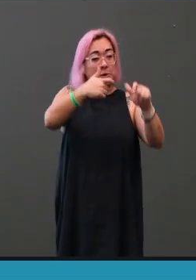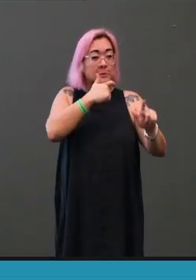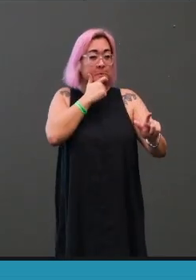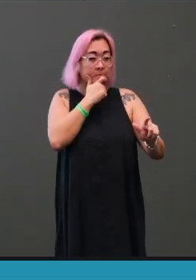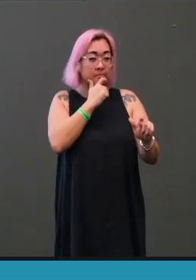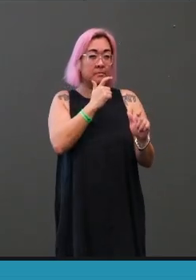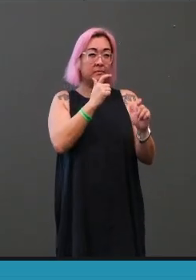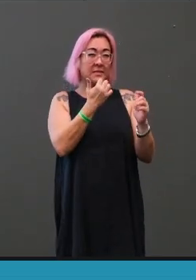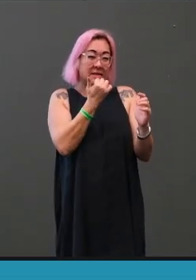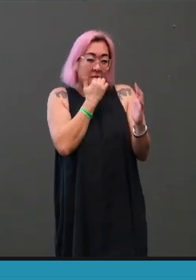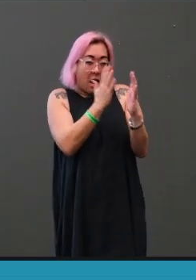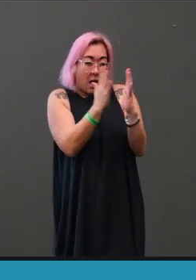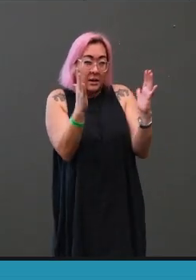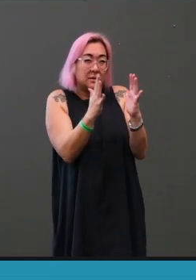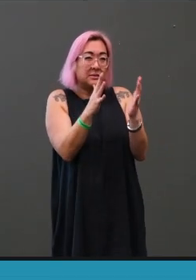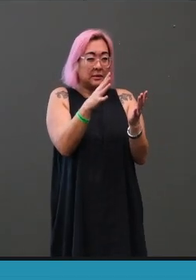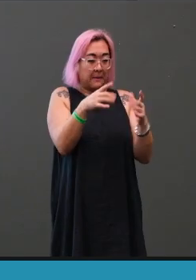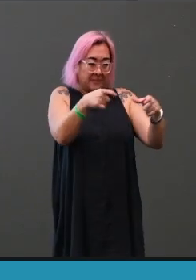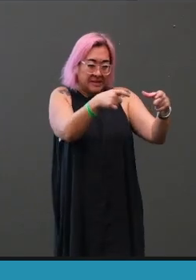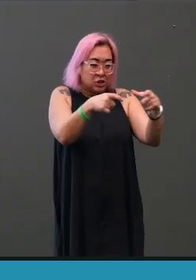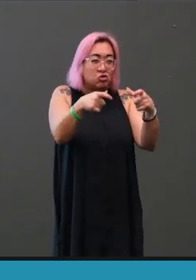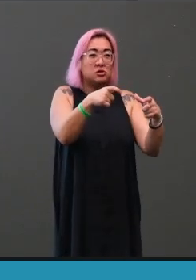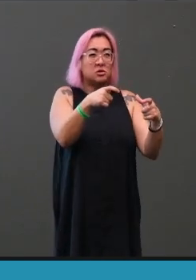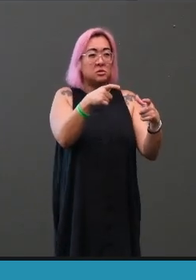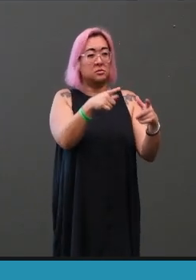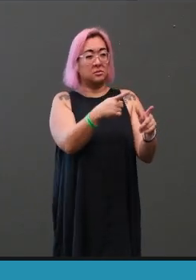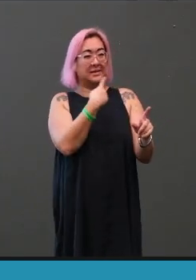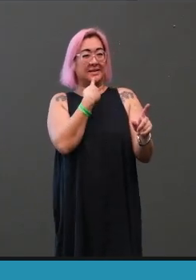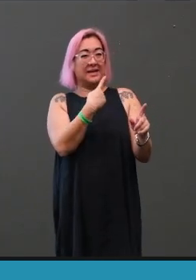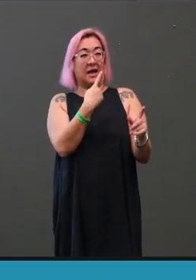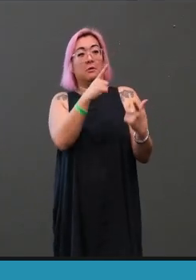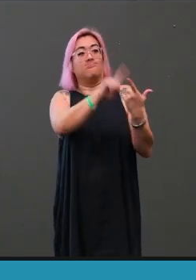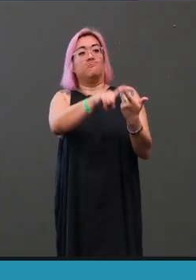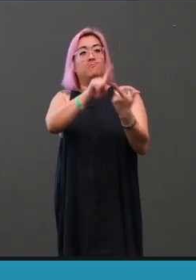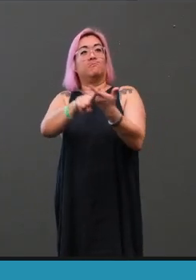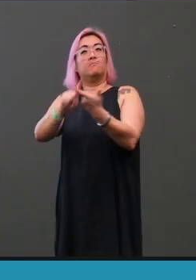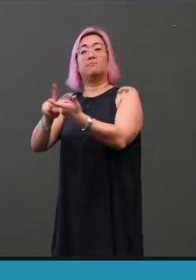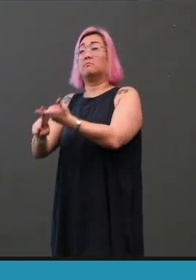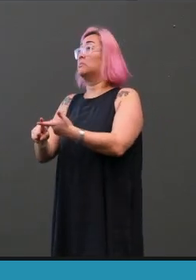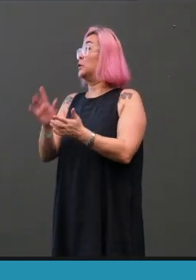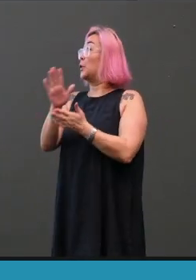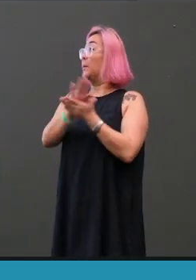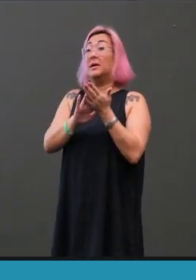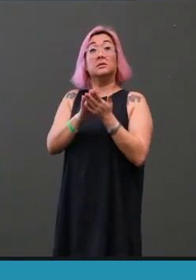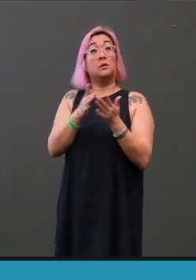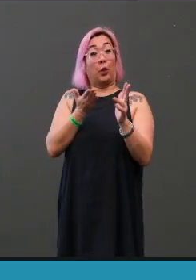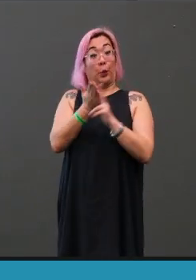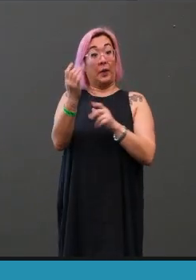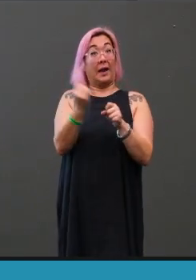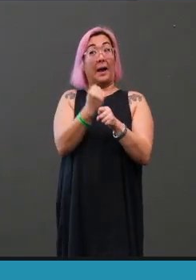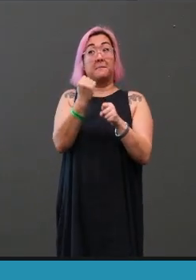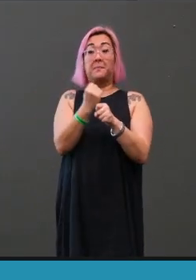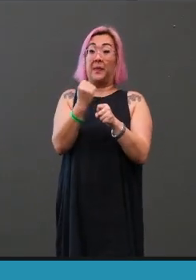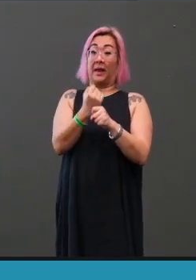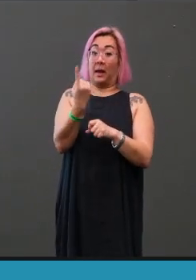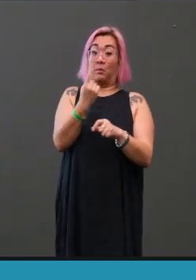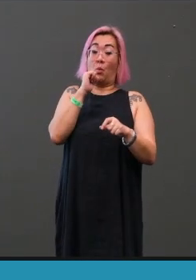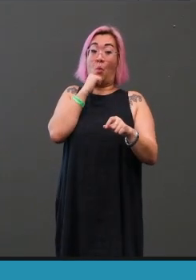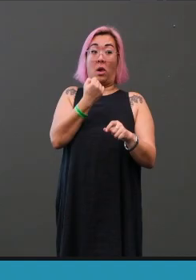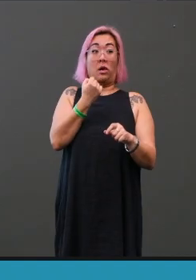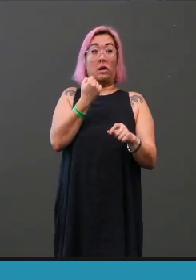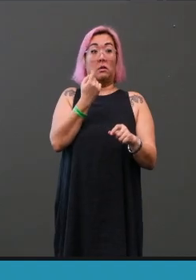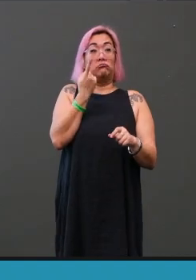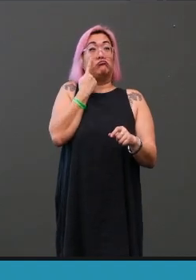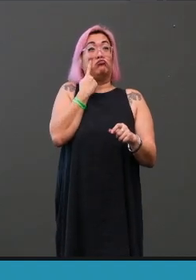for each sprite, and then save that data to disk. So when playing the game would just take the character's current sprite, look up